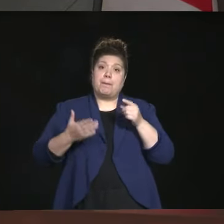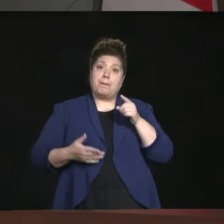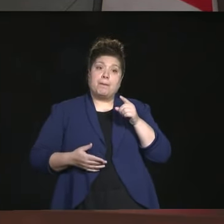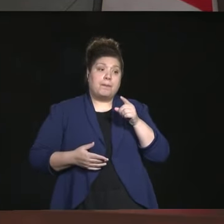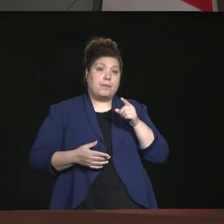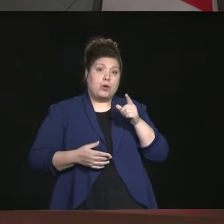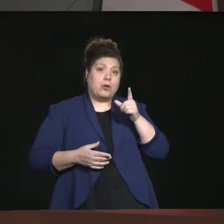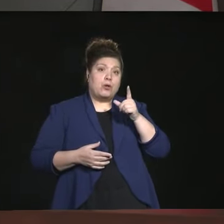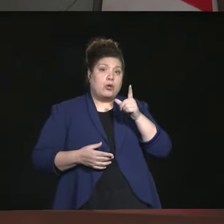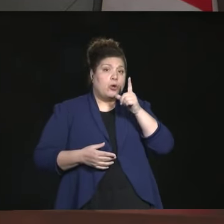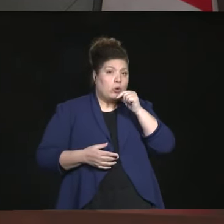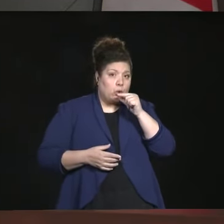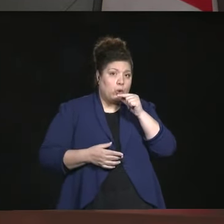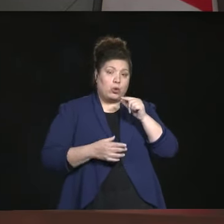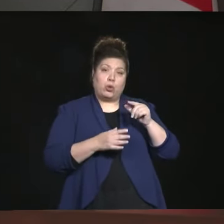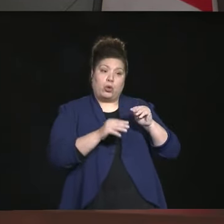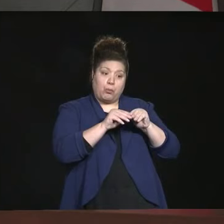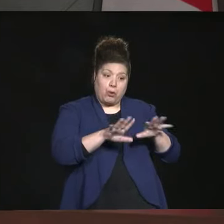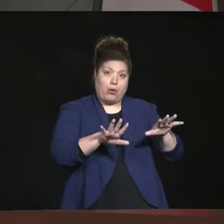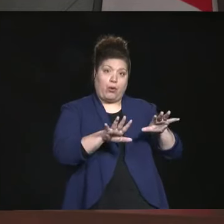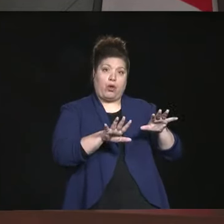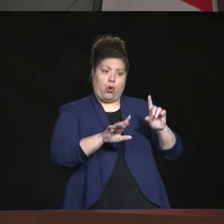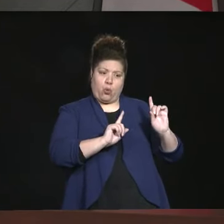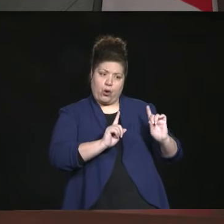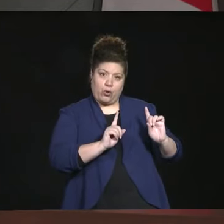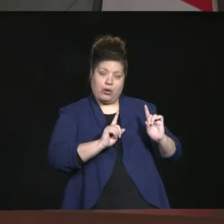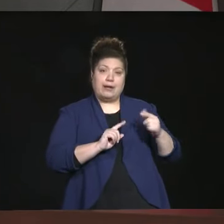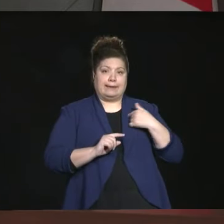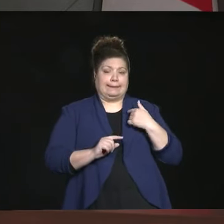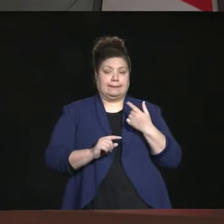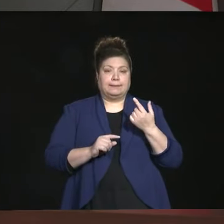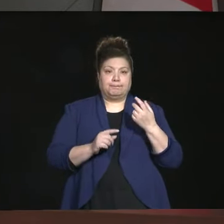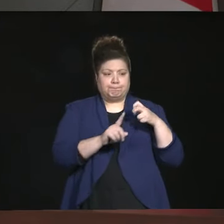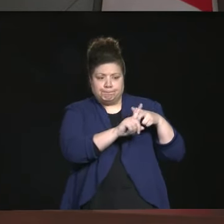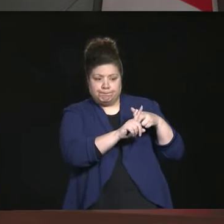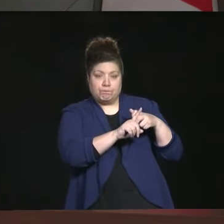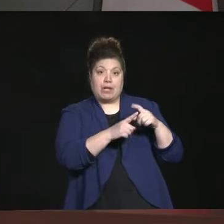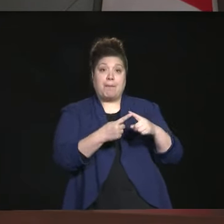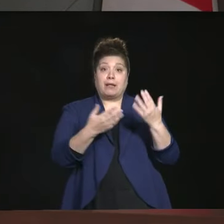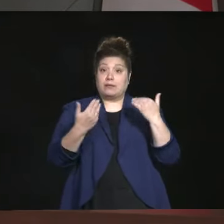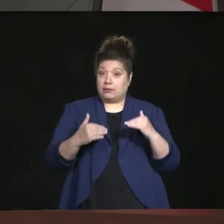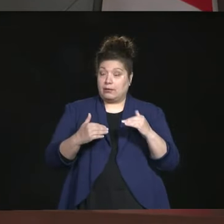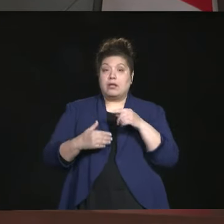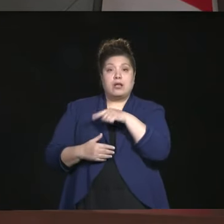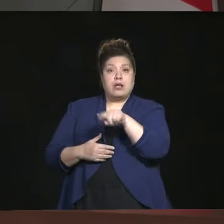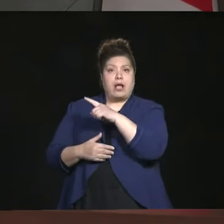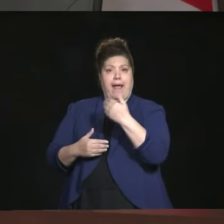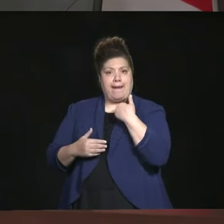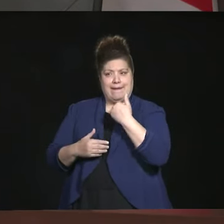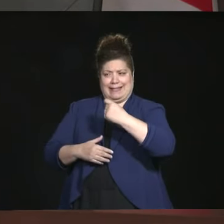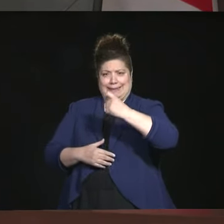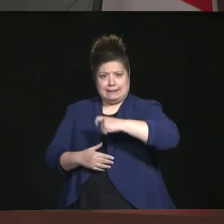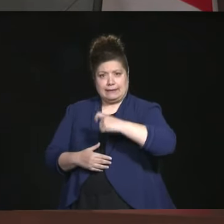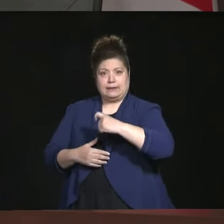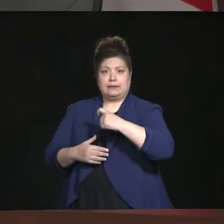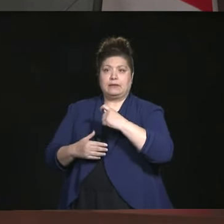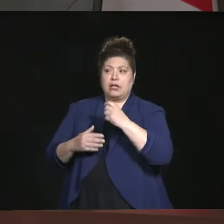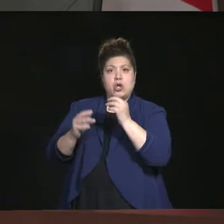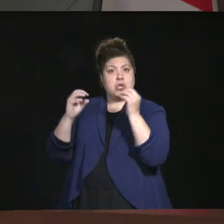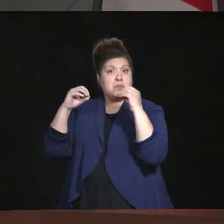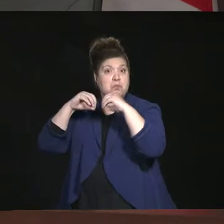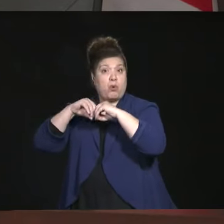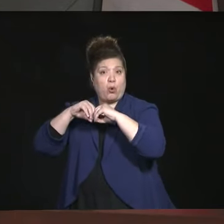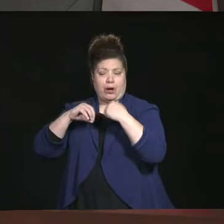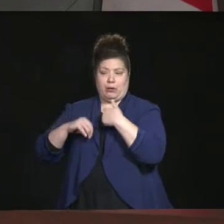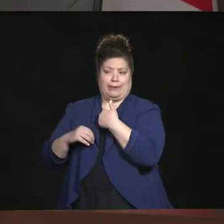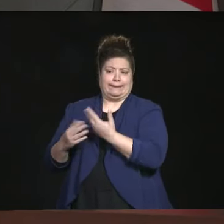as surge for the healthcare system itself. So that planning is extremely active right now so that we